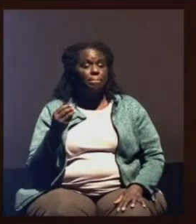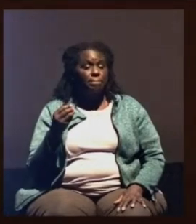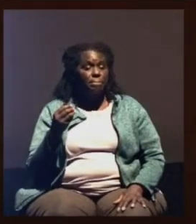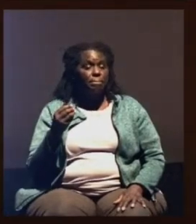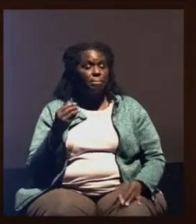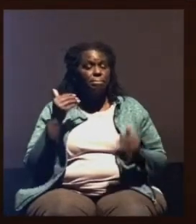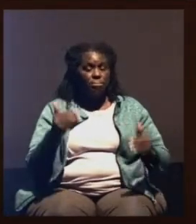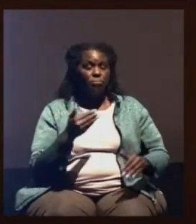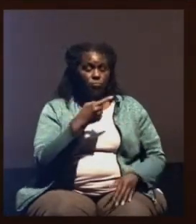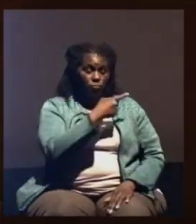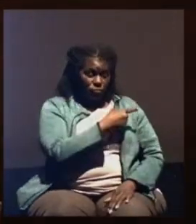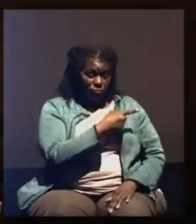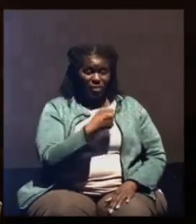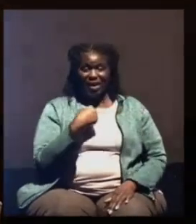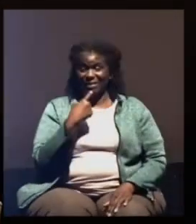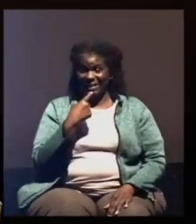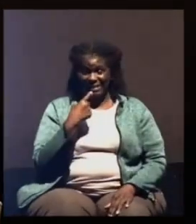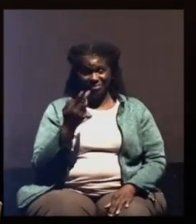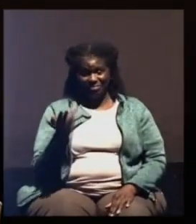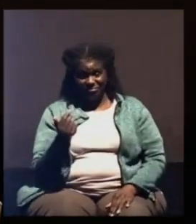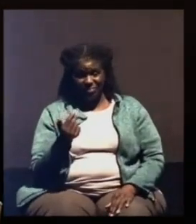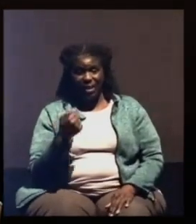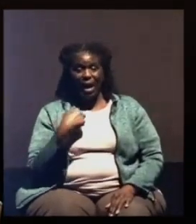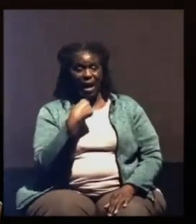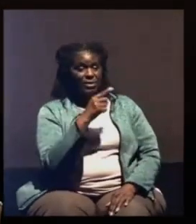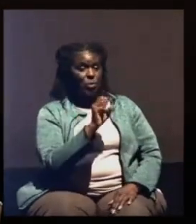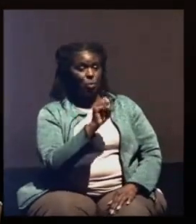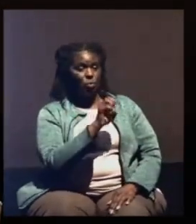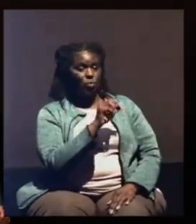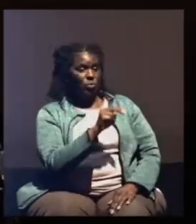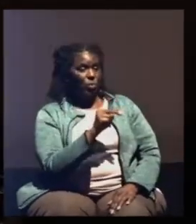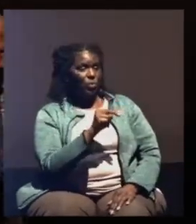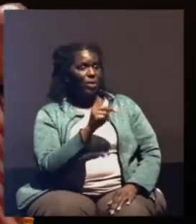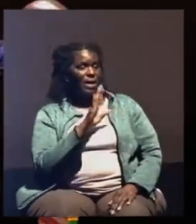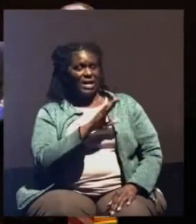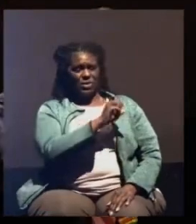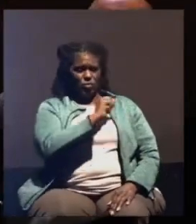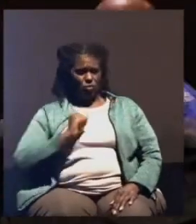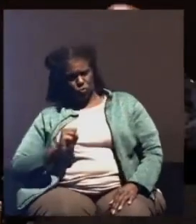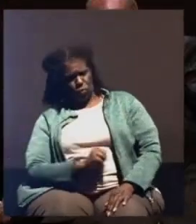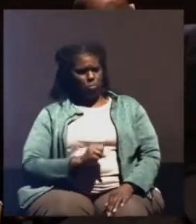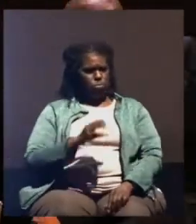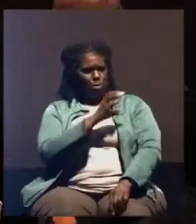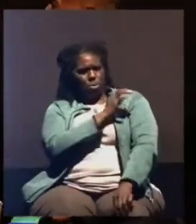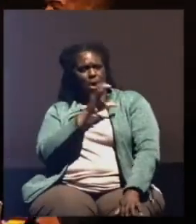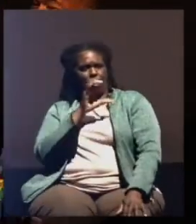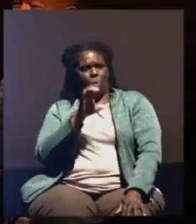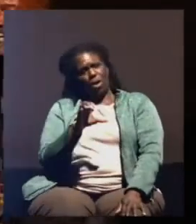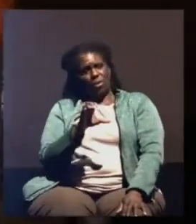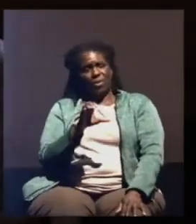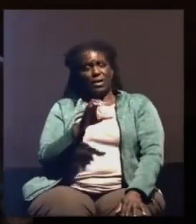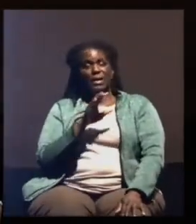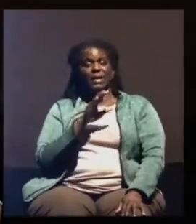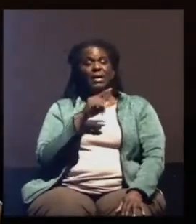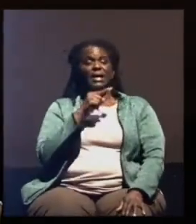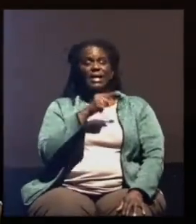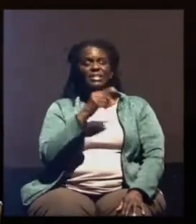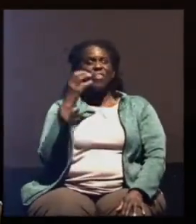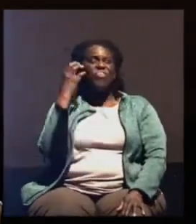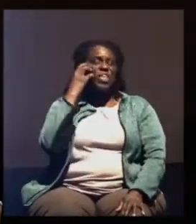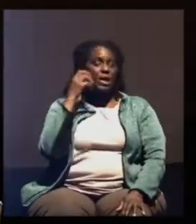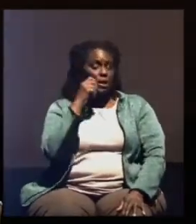Go ahead. You were going to say that. I was going to say this because I told Sean that was his superpower. That's his superpower, his thick